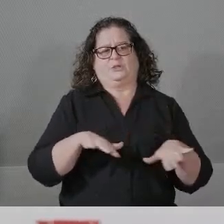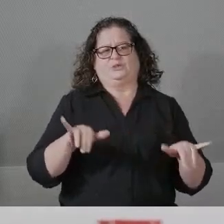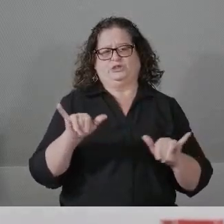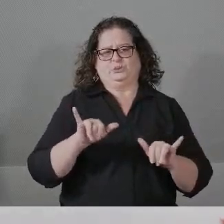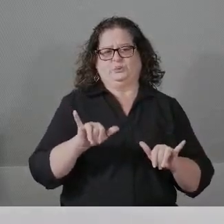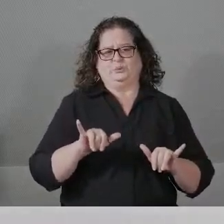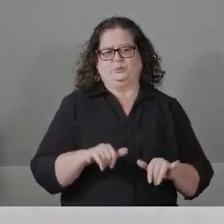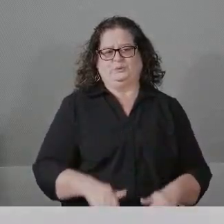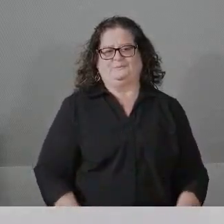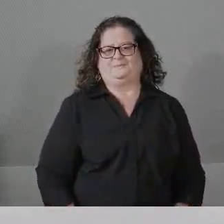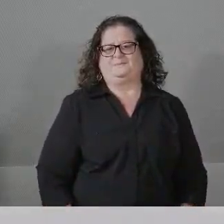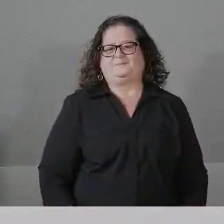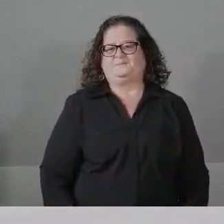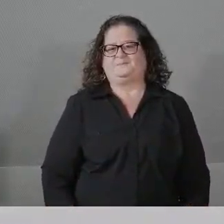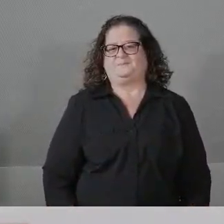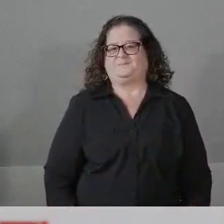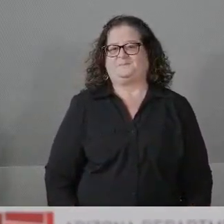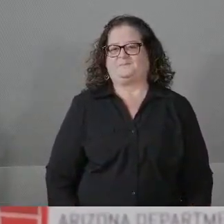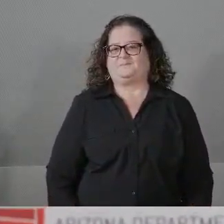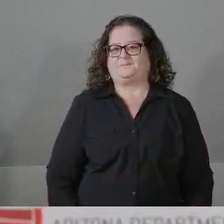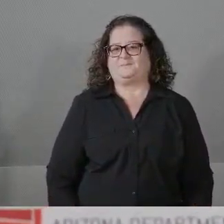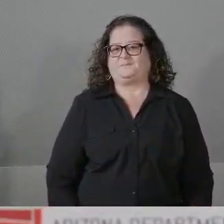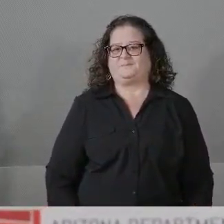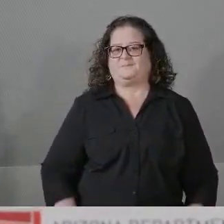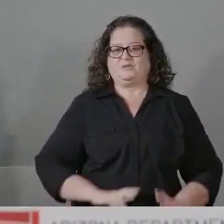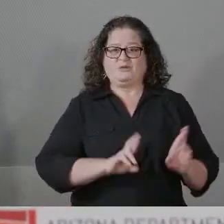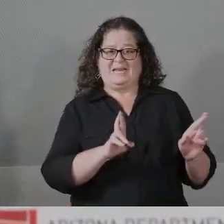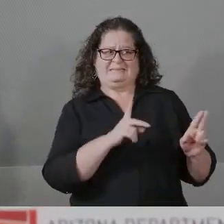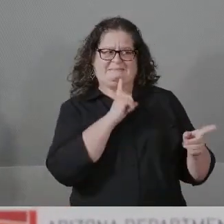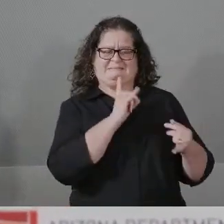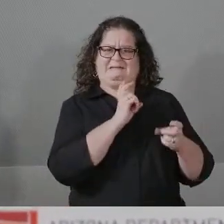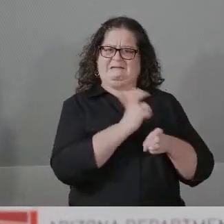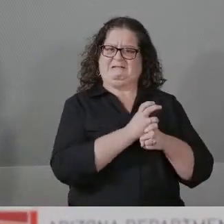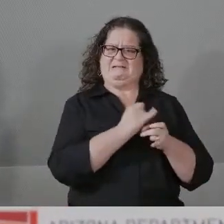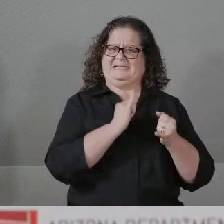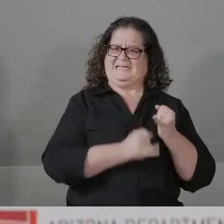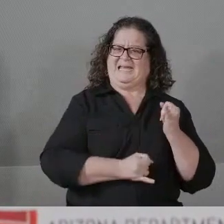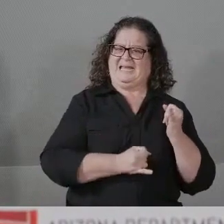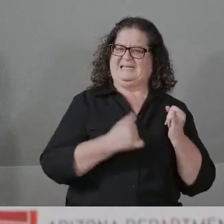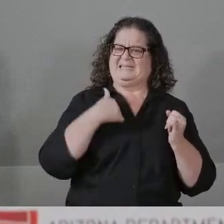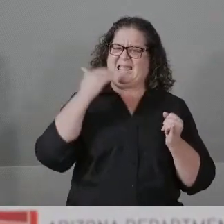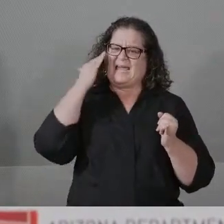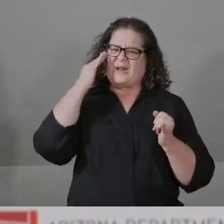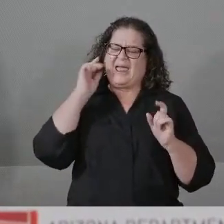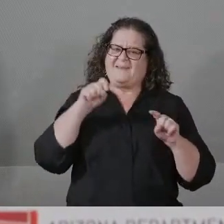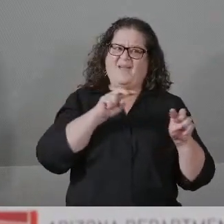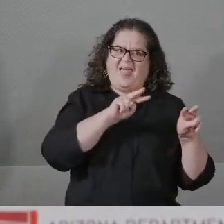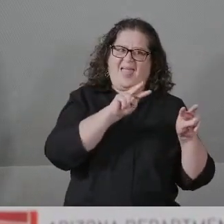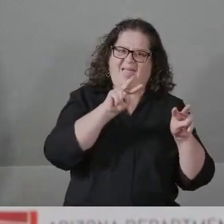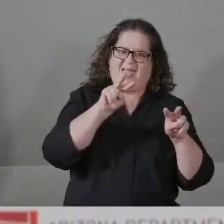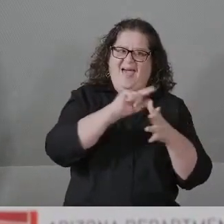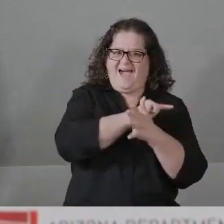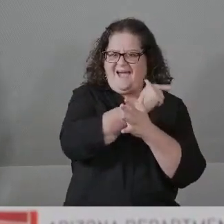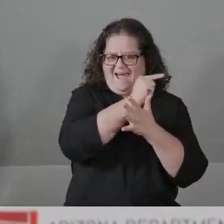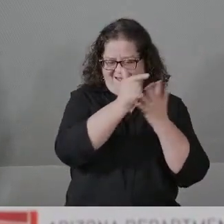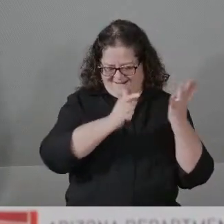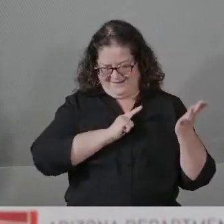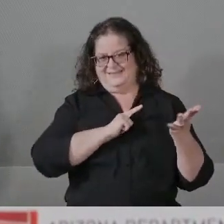right. Ready? Are you ready? I know, it's always hard going last. I know, you have to watch everybody You have get to it. watch everybody else.